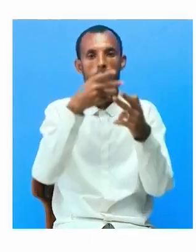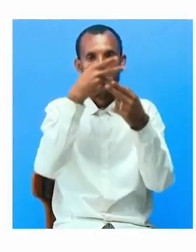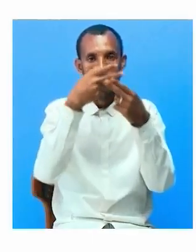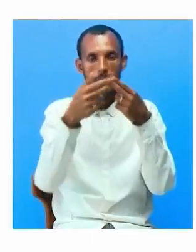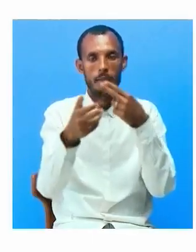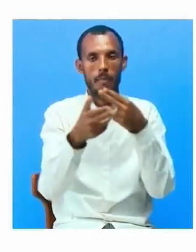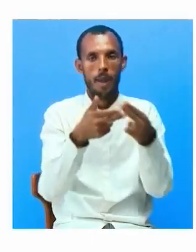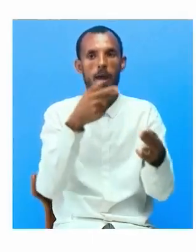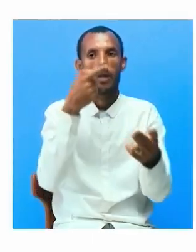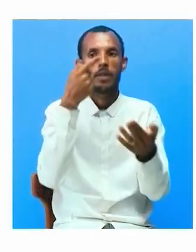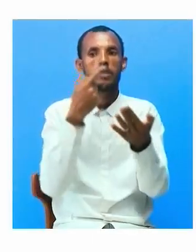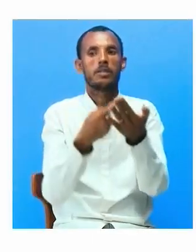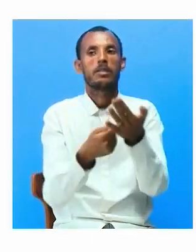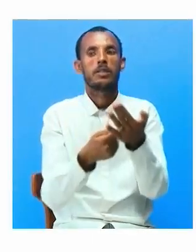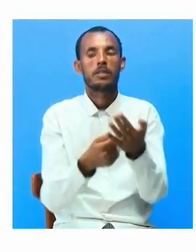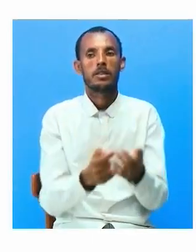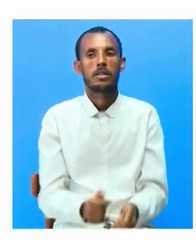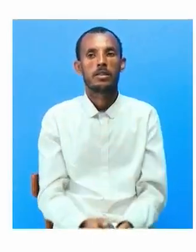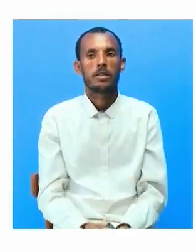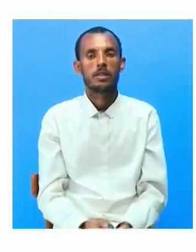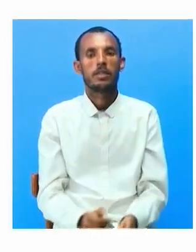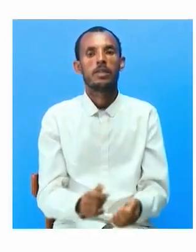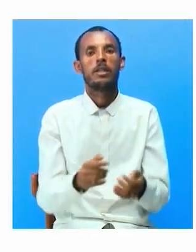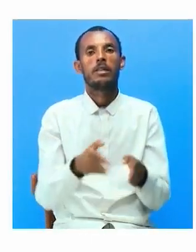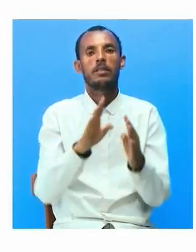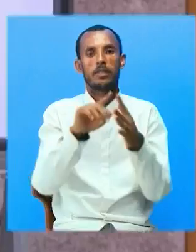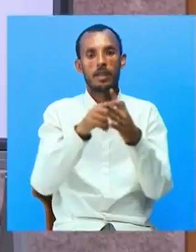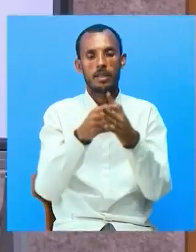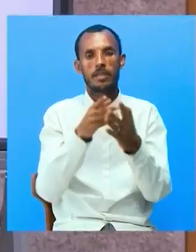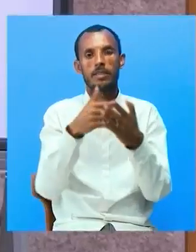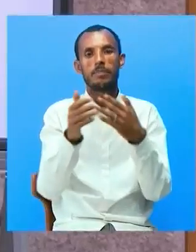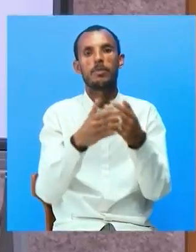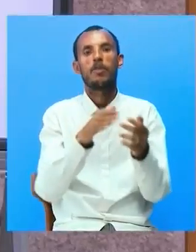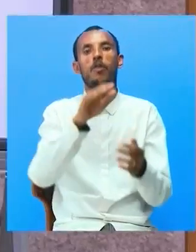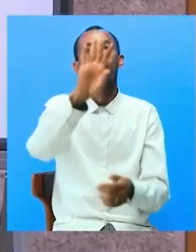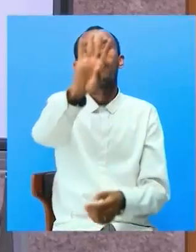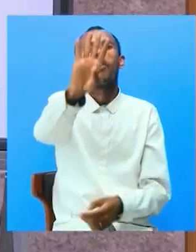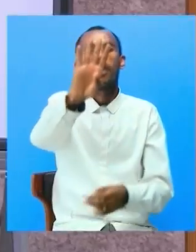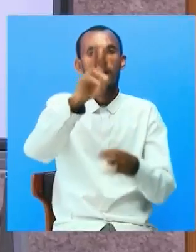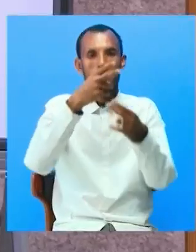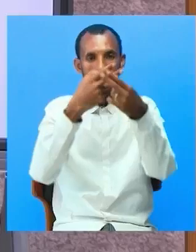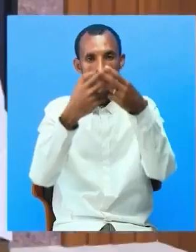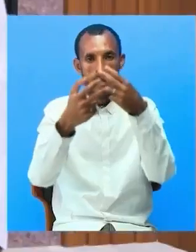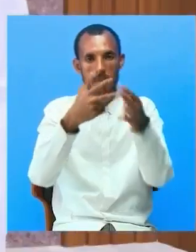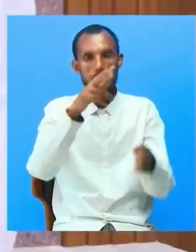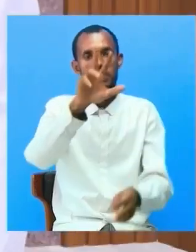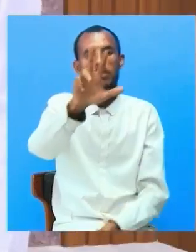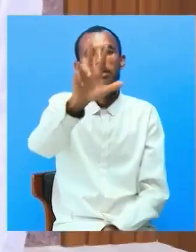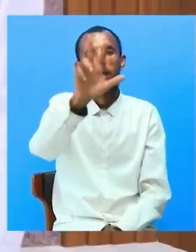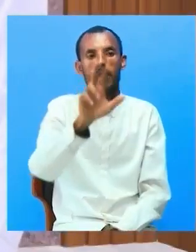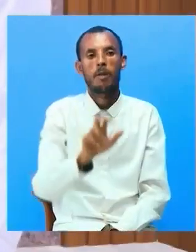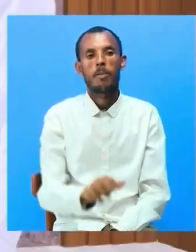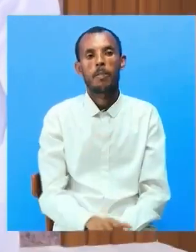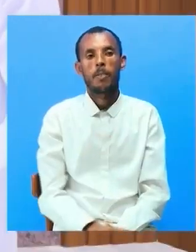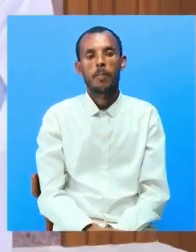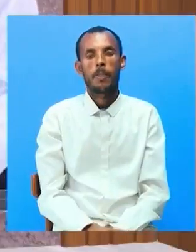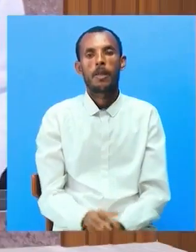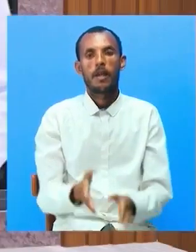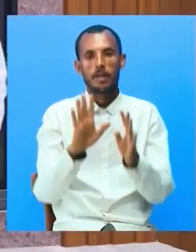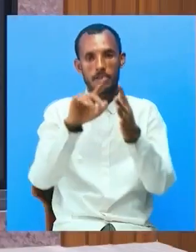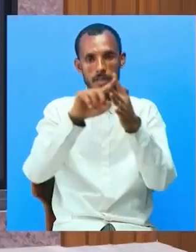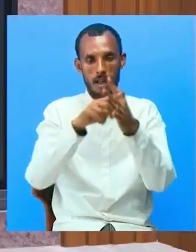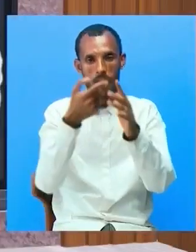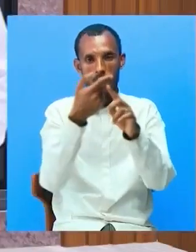this. Let's start from this simple question. 4 times 3. 4 times 3. Let's try